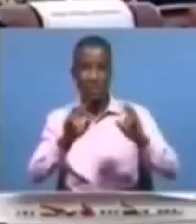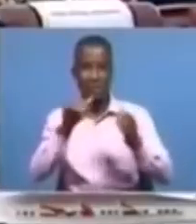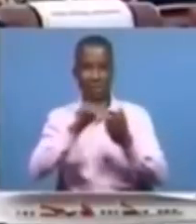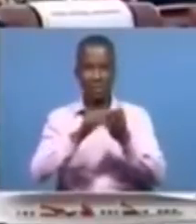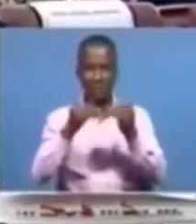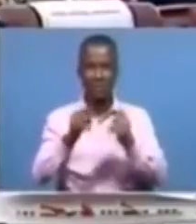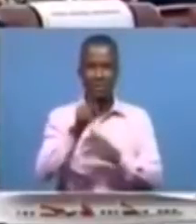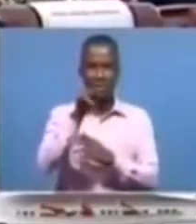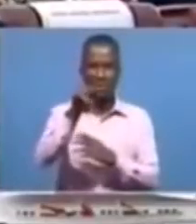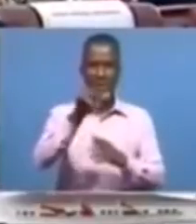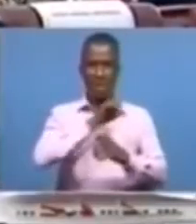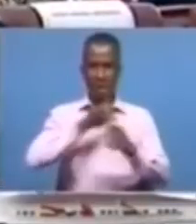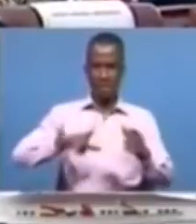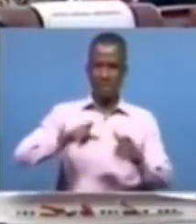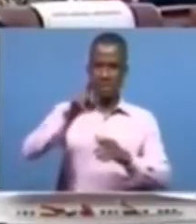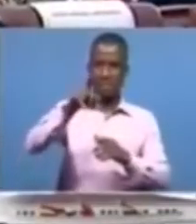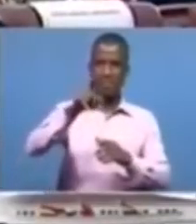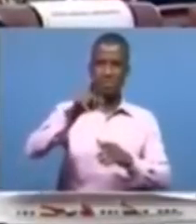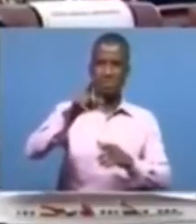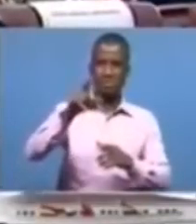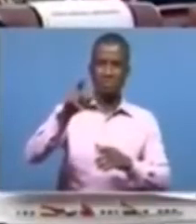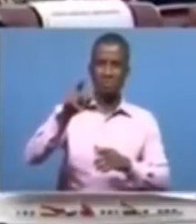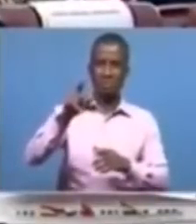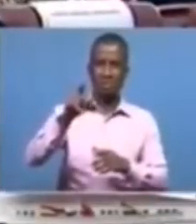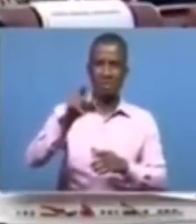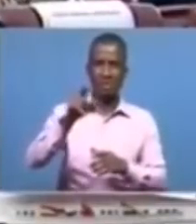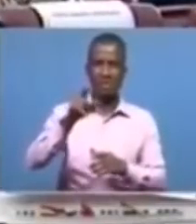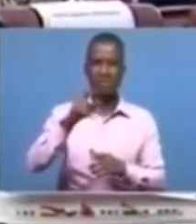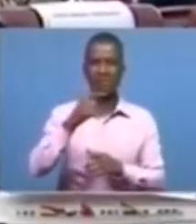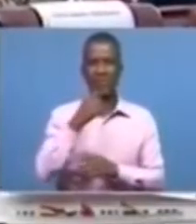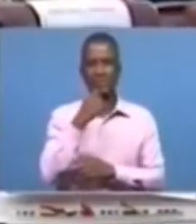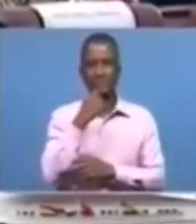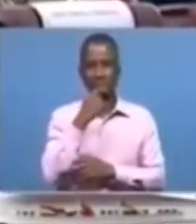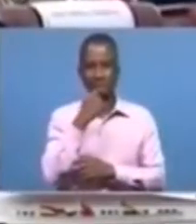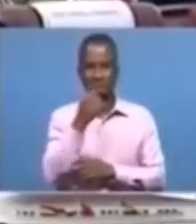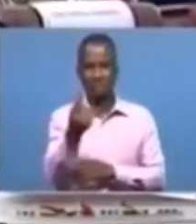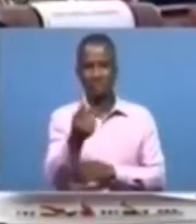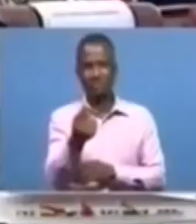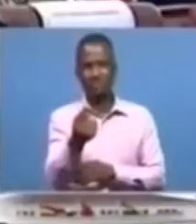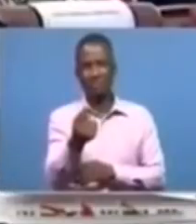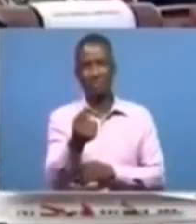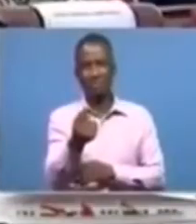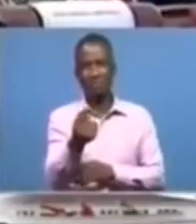and your lordship's ruling is our